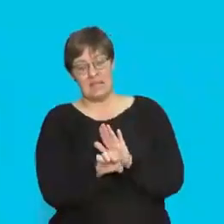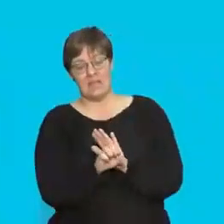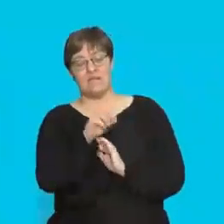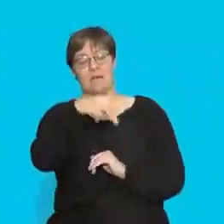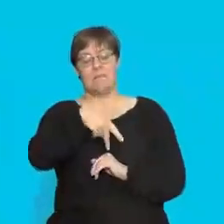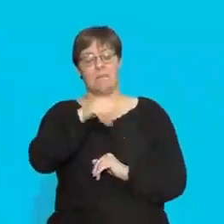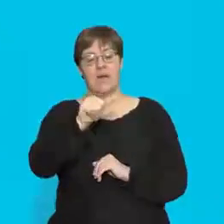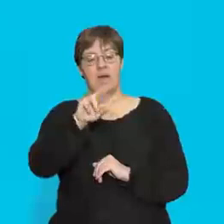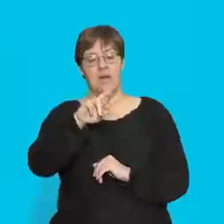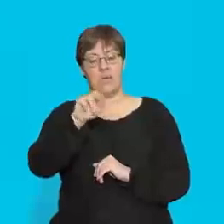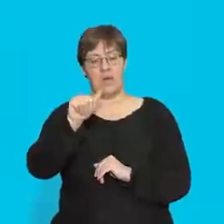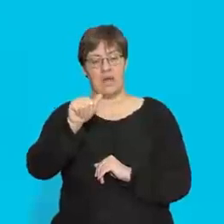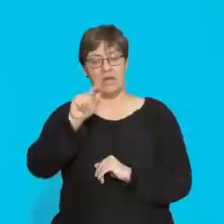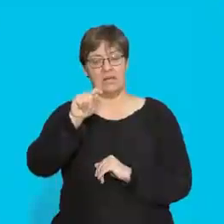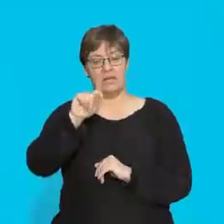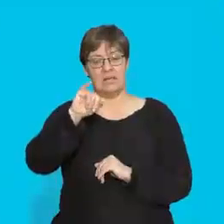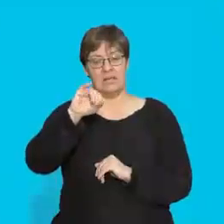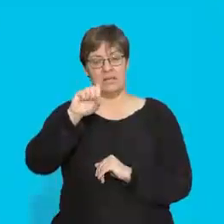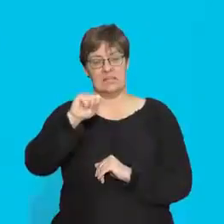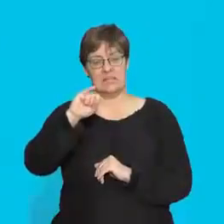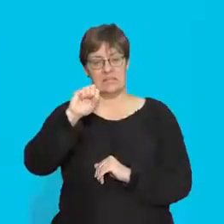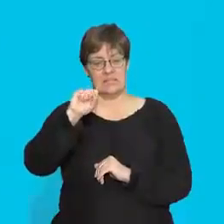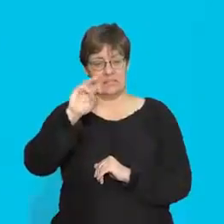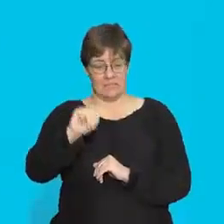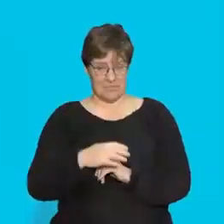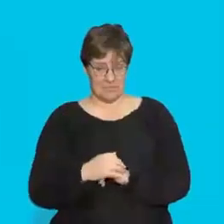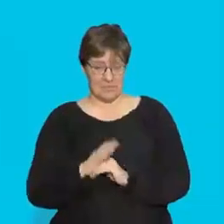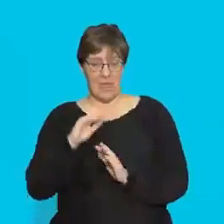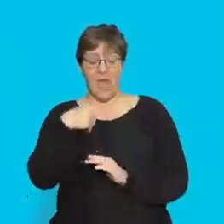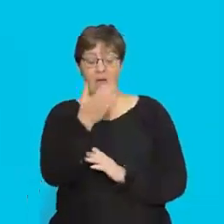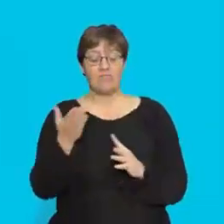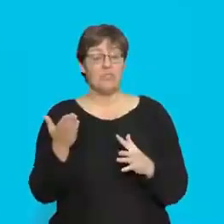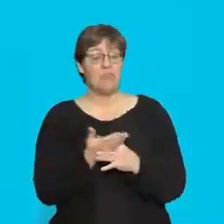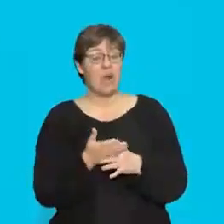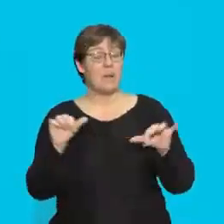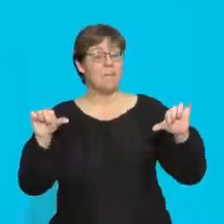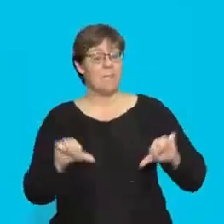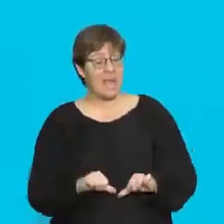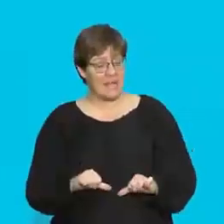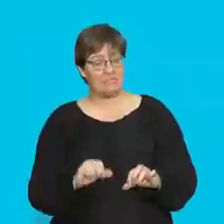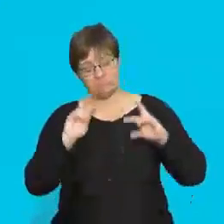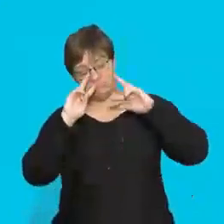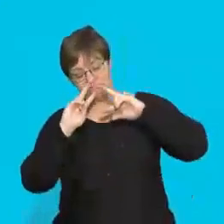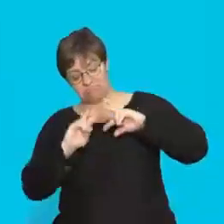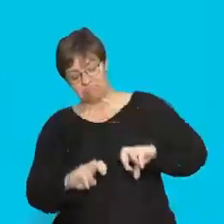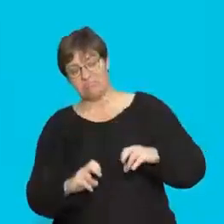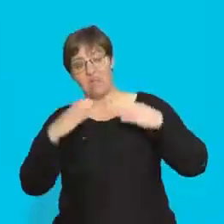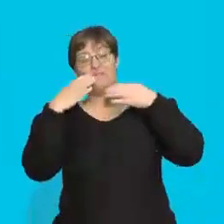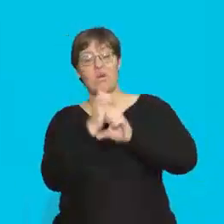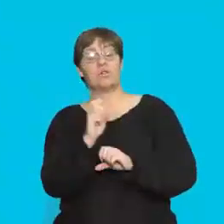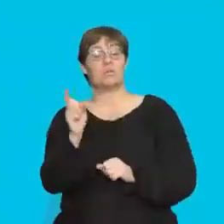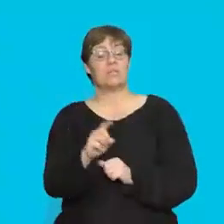of parasitism. And when we come back after the break, we will